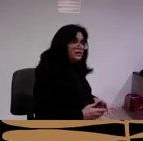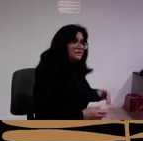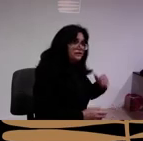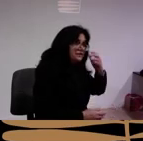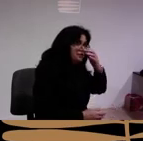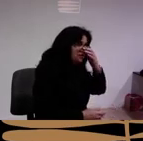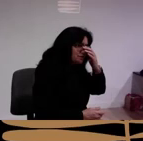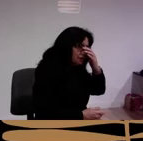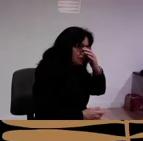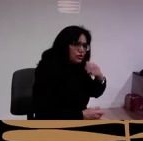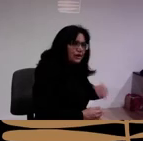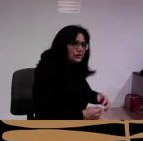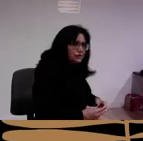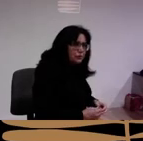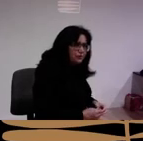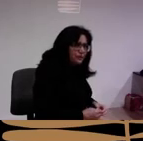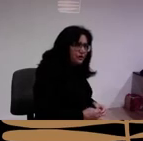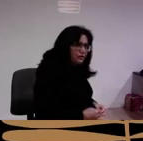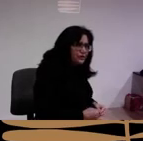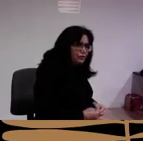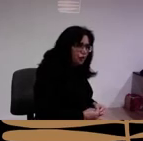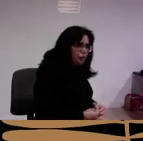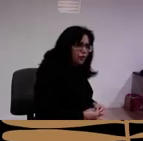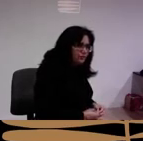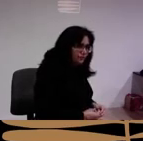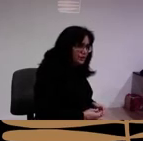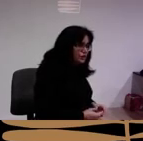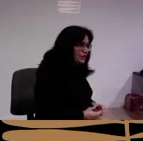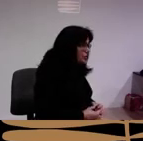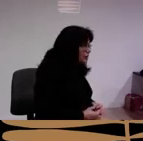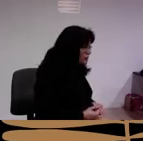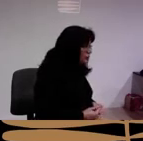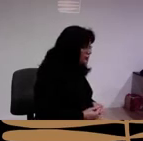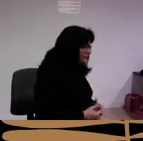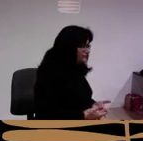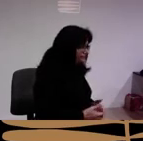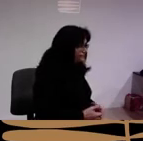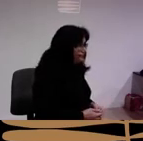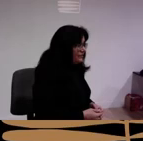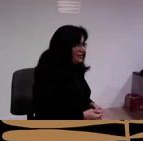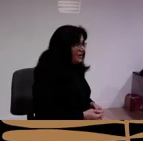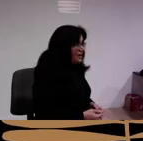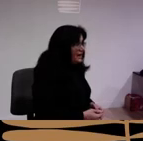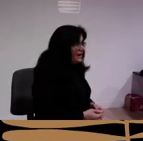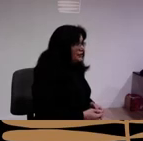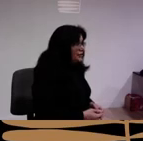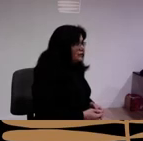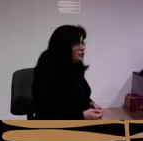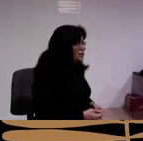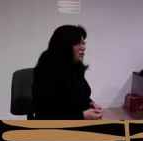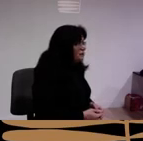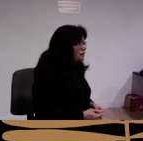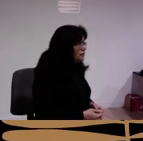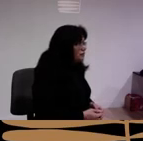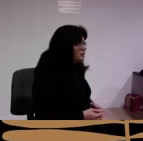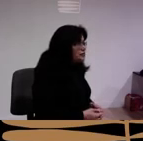Just to the west of us in Newcastle, there's a rock that is shaped like a frog. And if